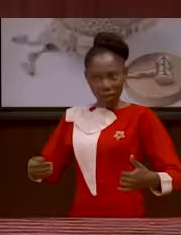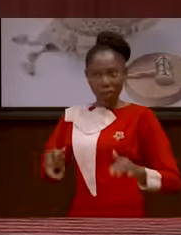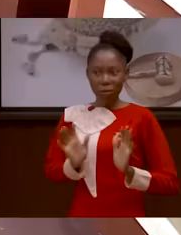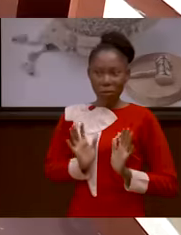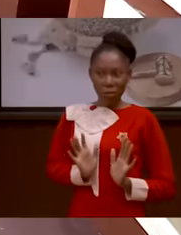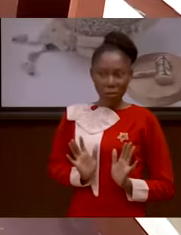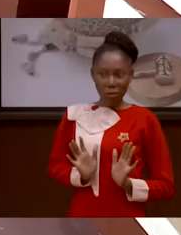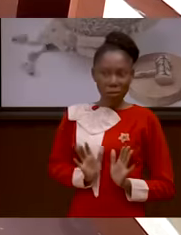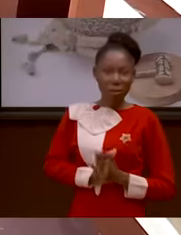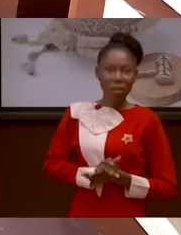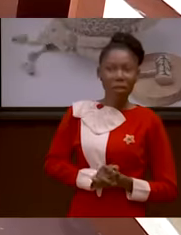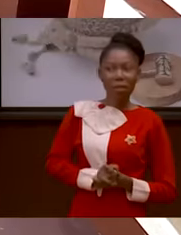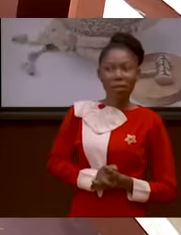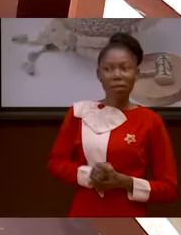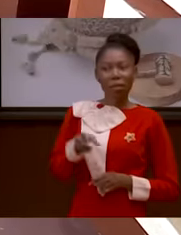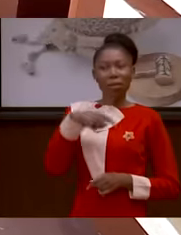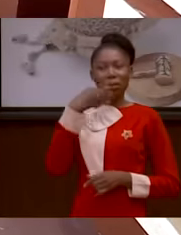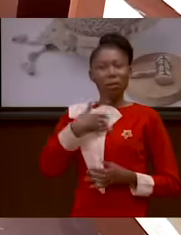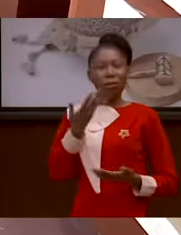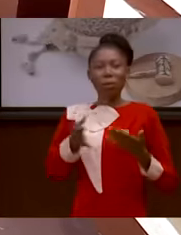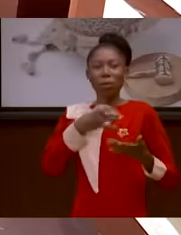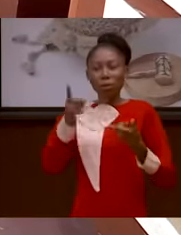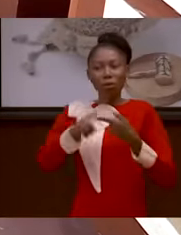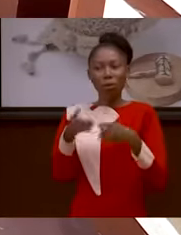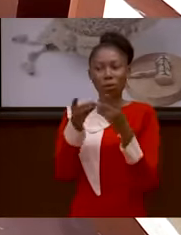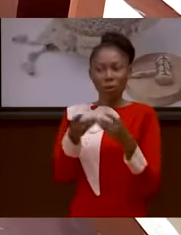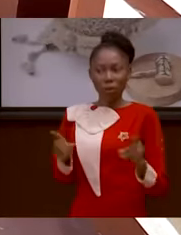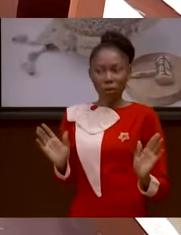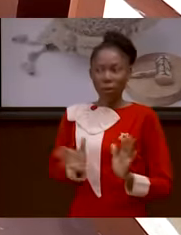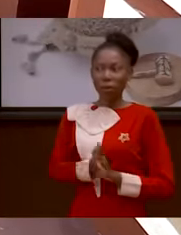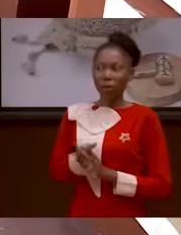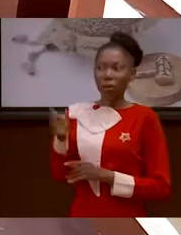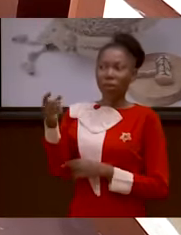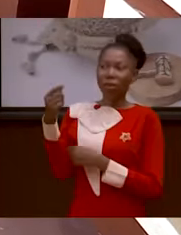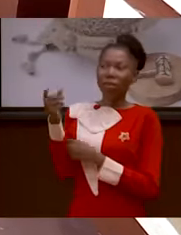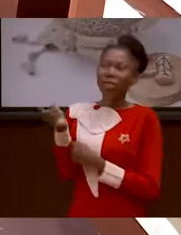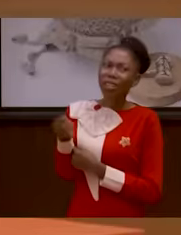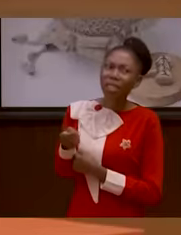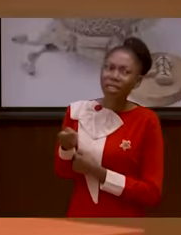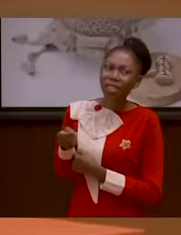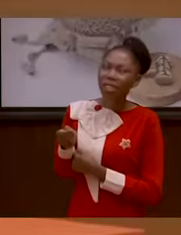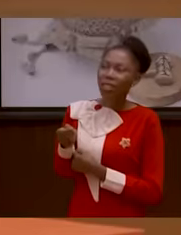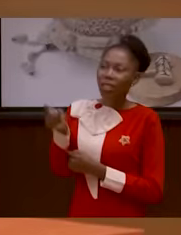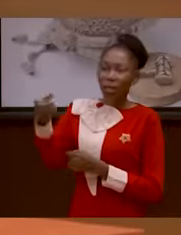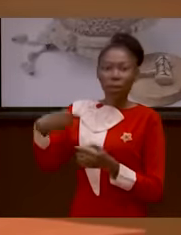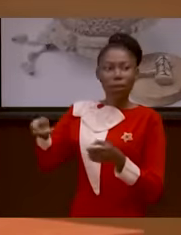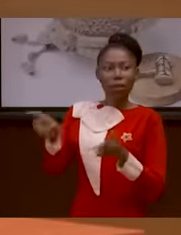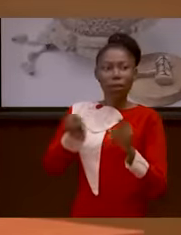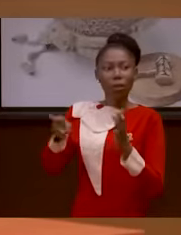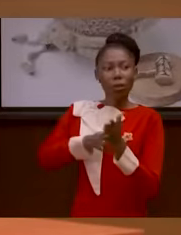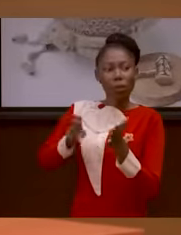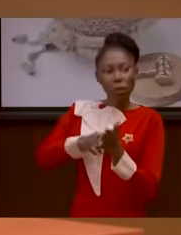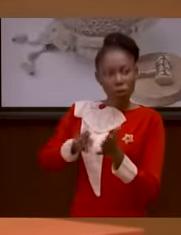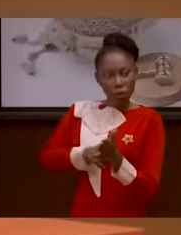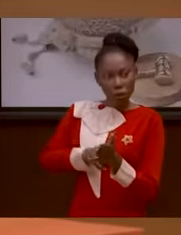court, let us divorce it. And that's, you have rest of mind with that. Where did you get married? Ogun State. Registry wedding. Yes. And you